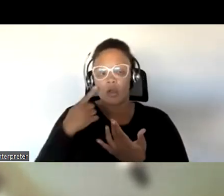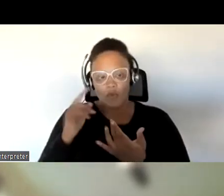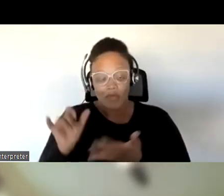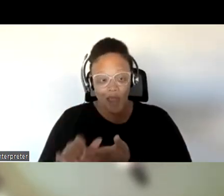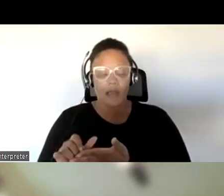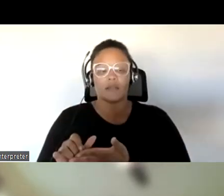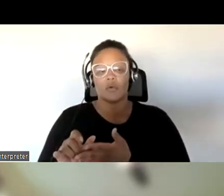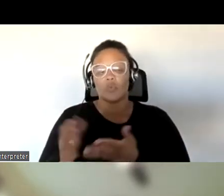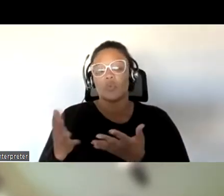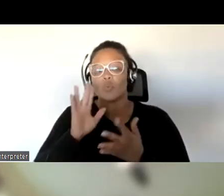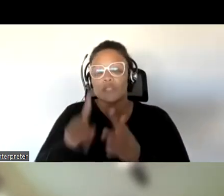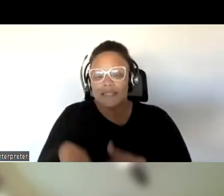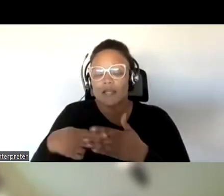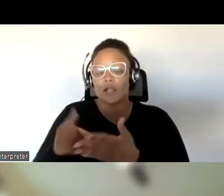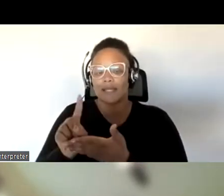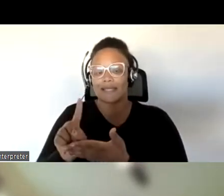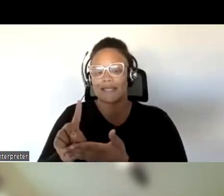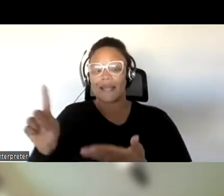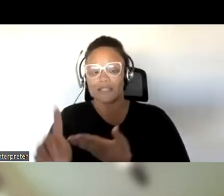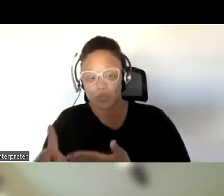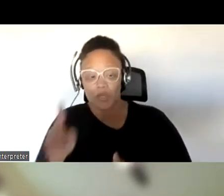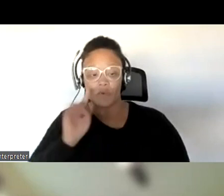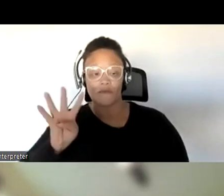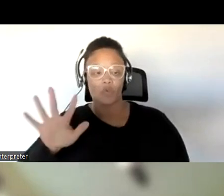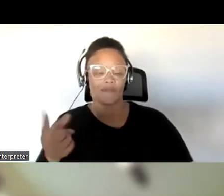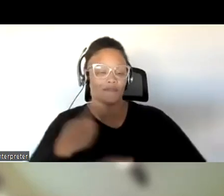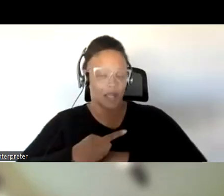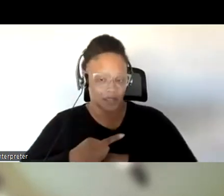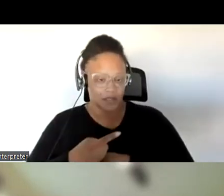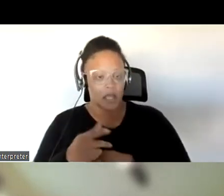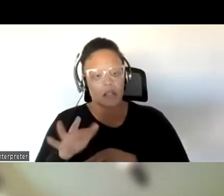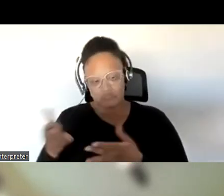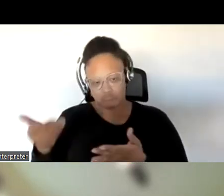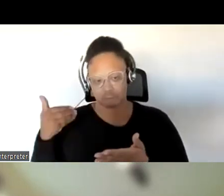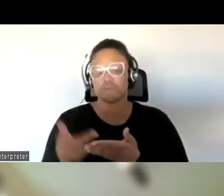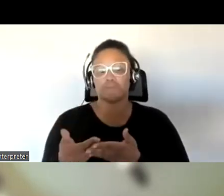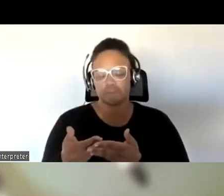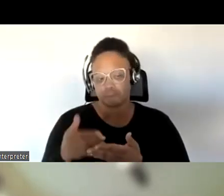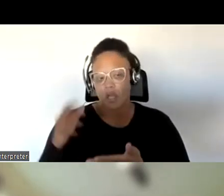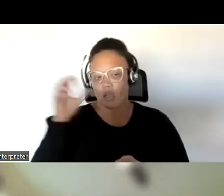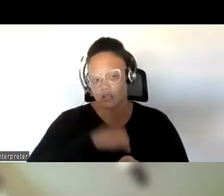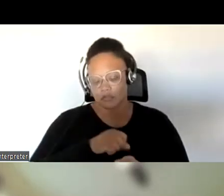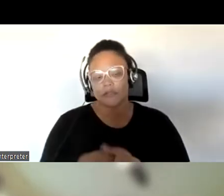week sometime. The 45-day timeline is probably a pretty close guesstimate.